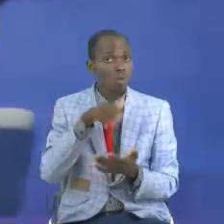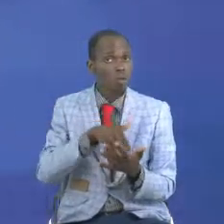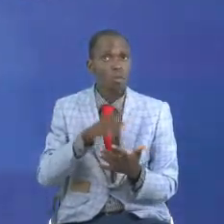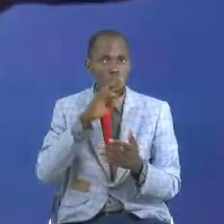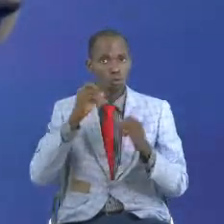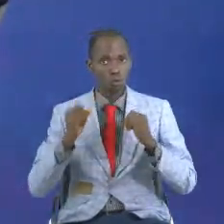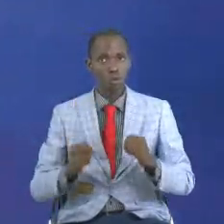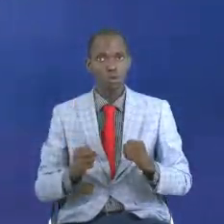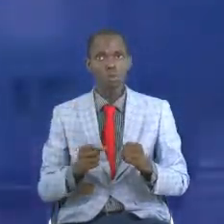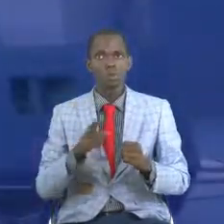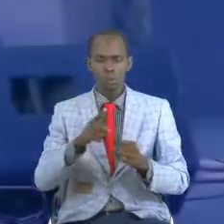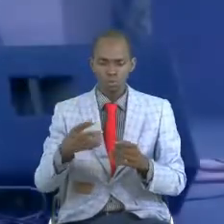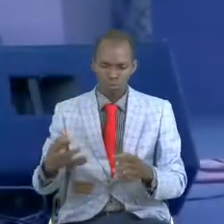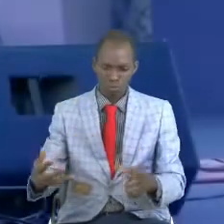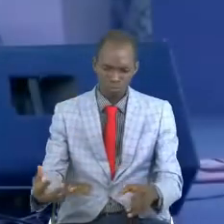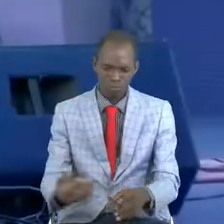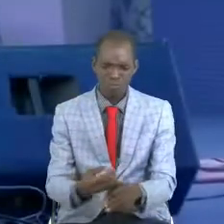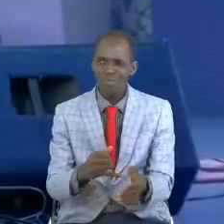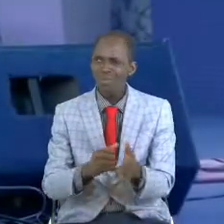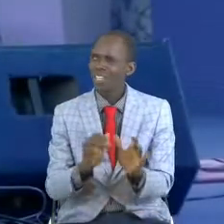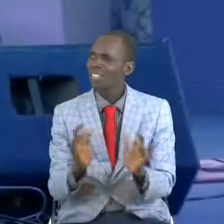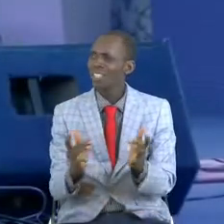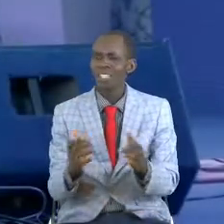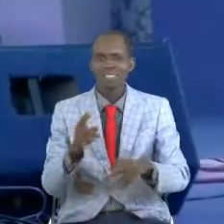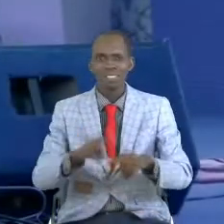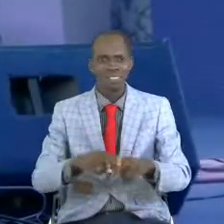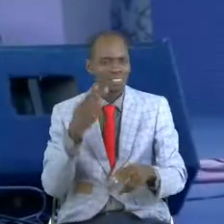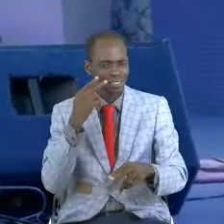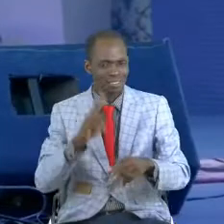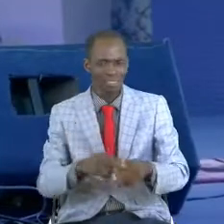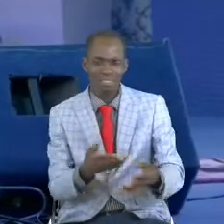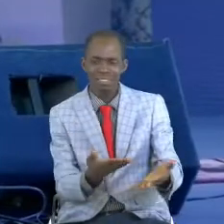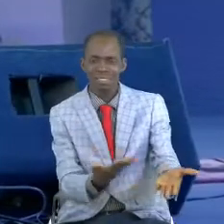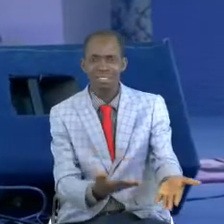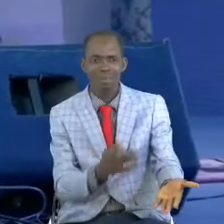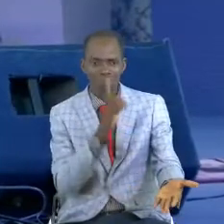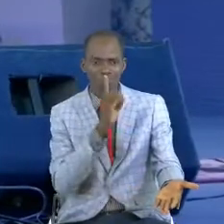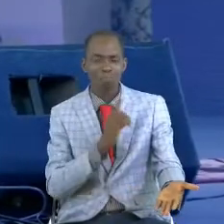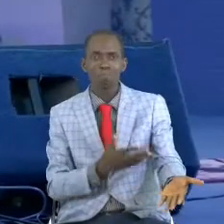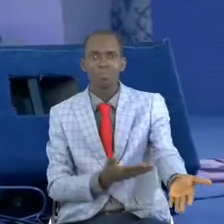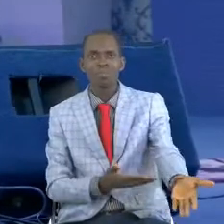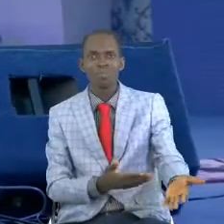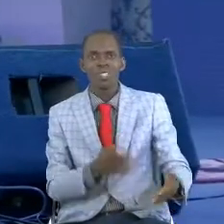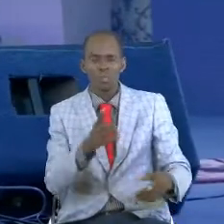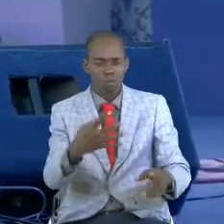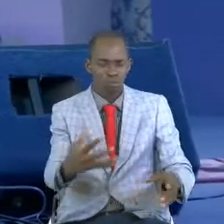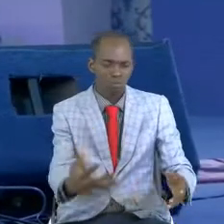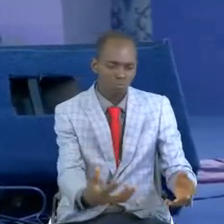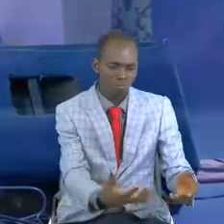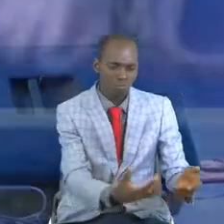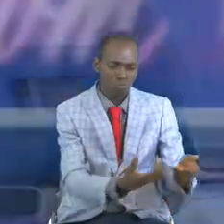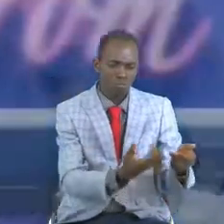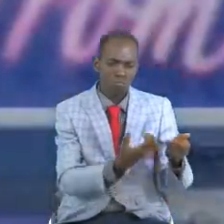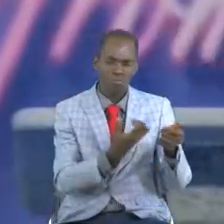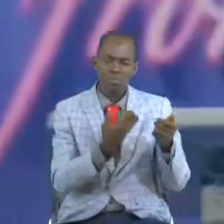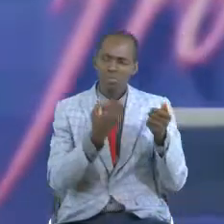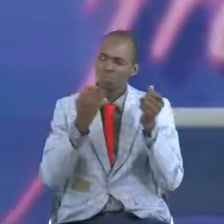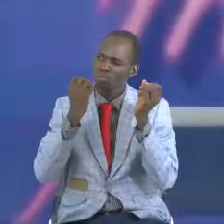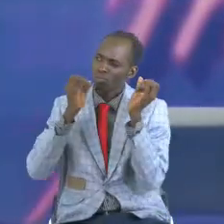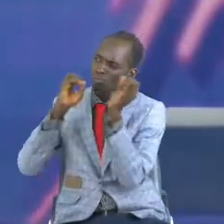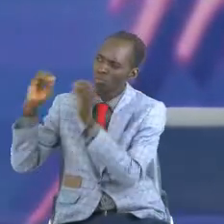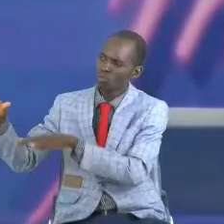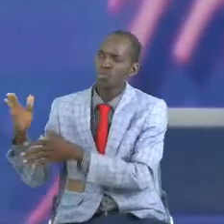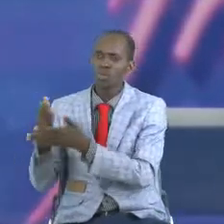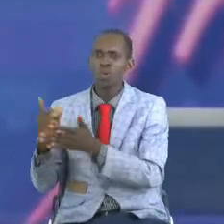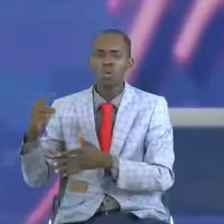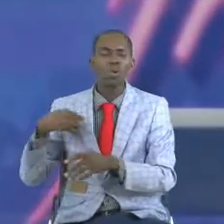but it's just an ordinary chair. Look at the chair there. And then you carry, and then you take away, and you dump it somewhere we cannot see